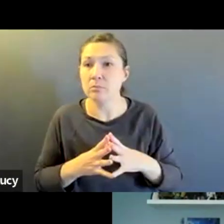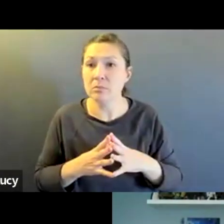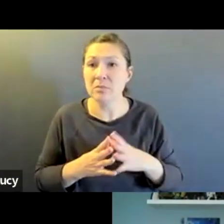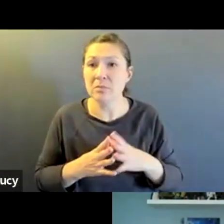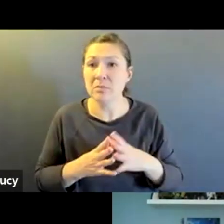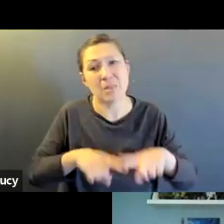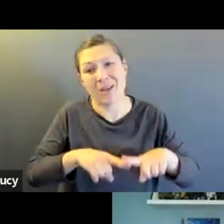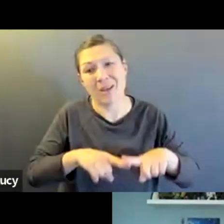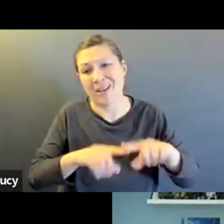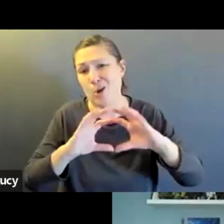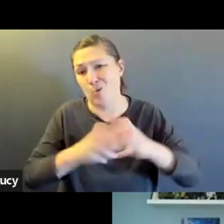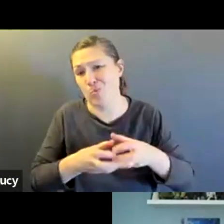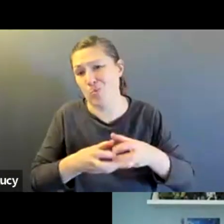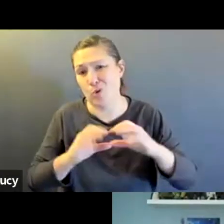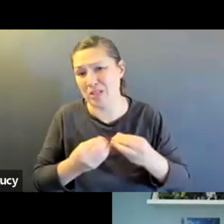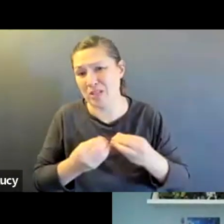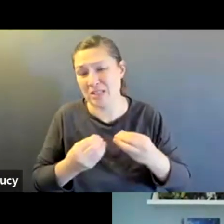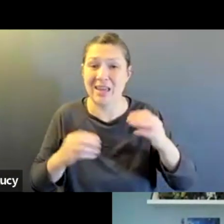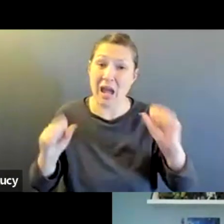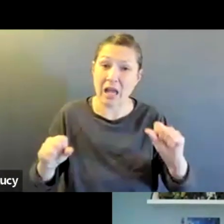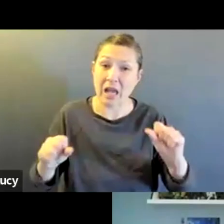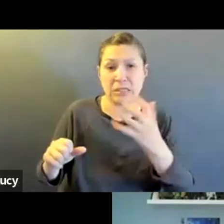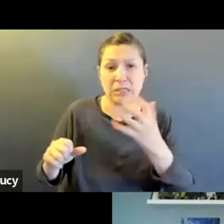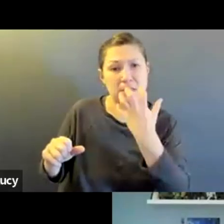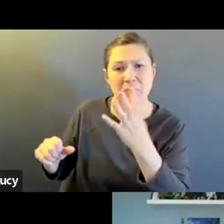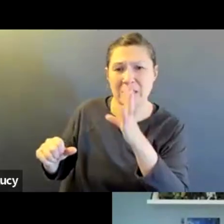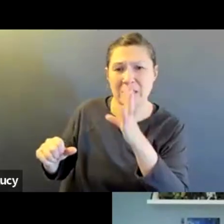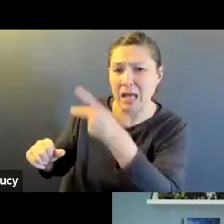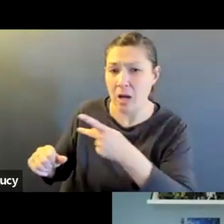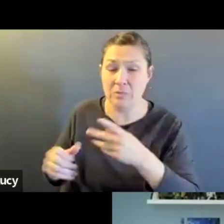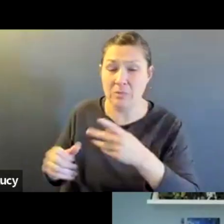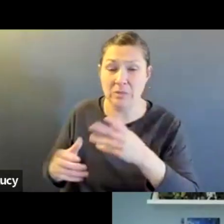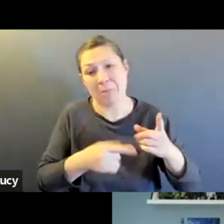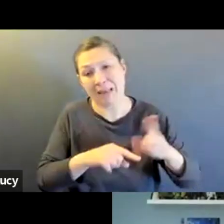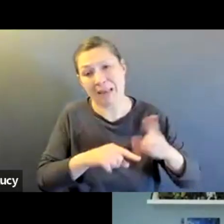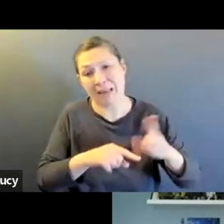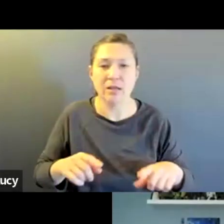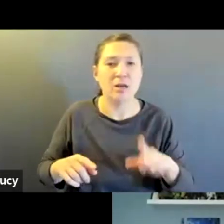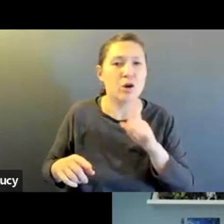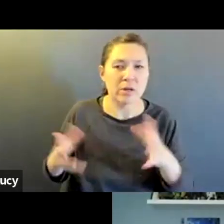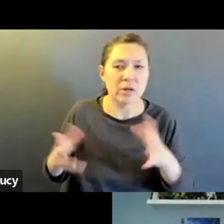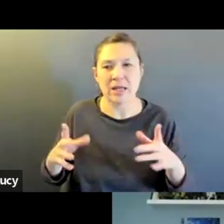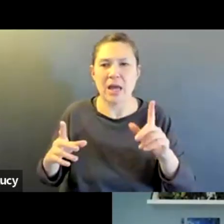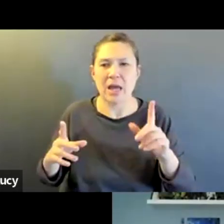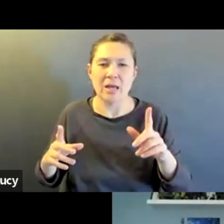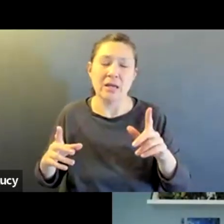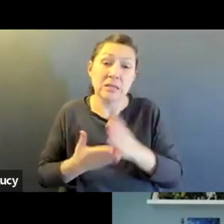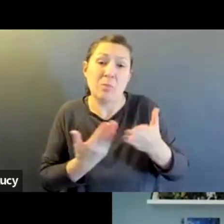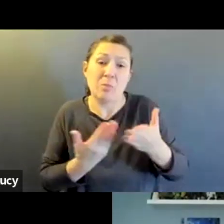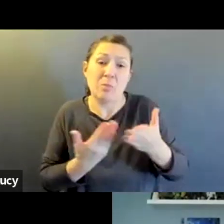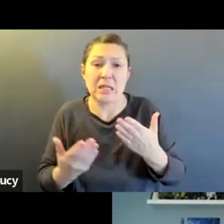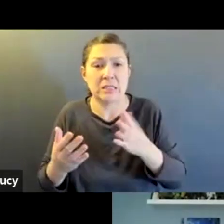or even lobbying, but maybe we can do that. I think we all have a role to play. And so for a lot of it's been easier to kind of speak up and maybe even